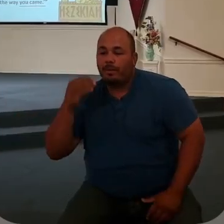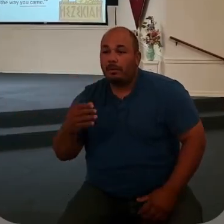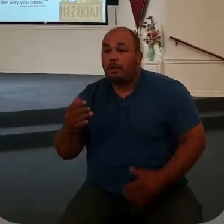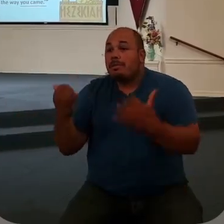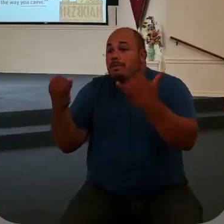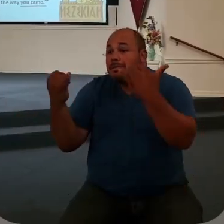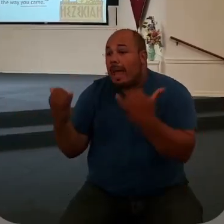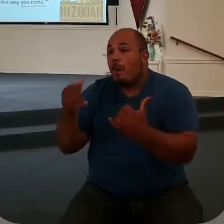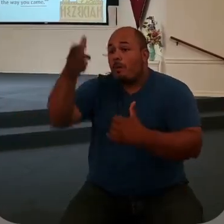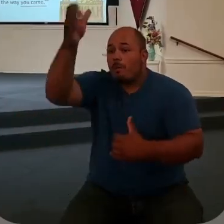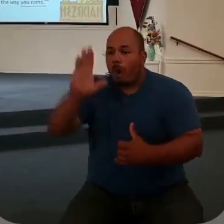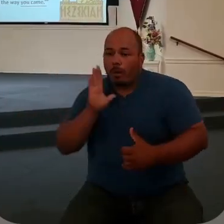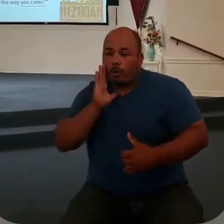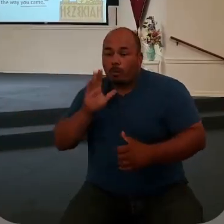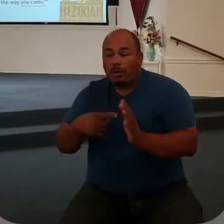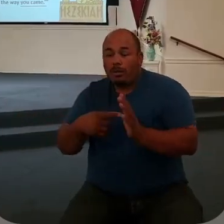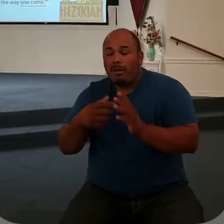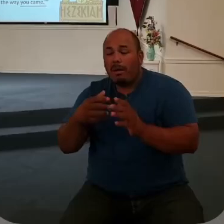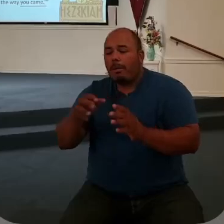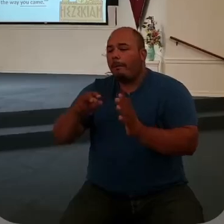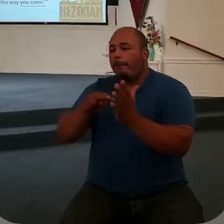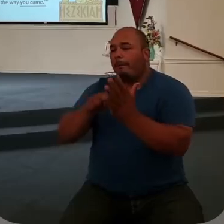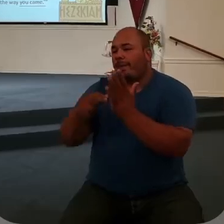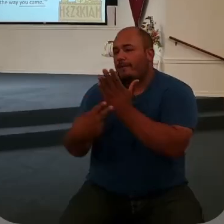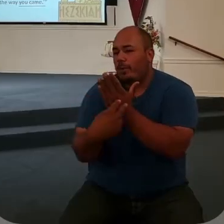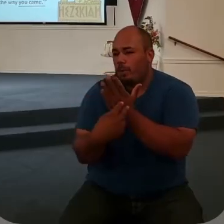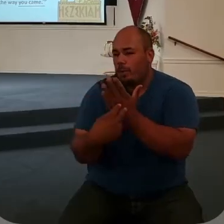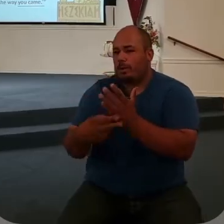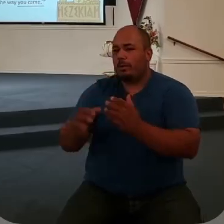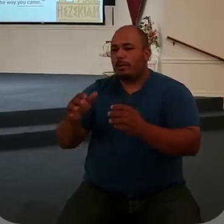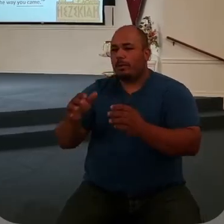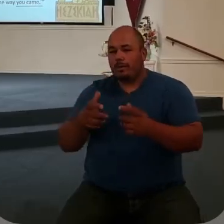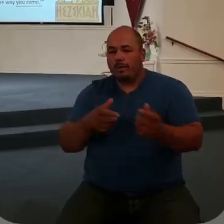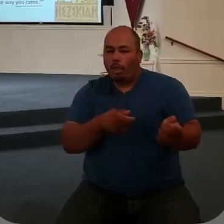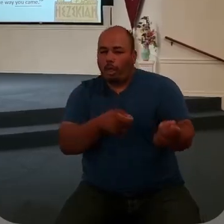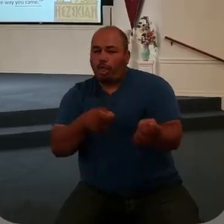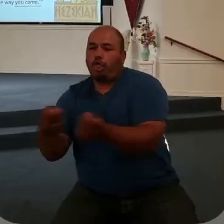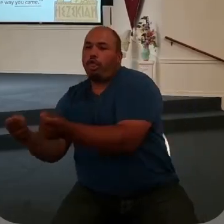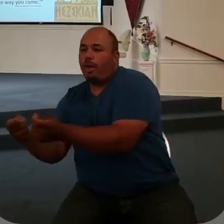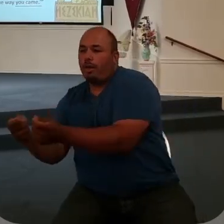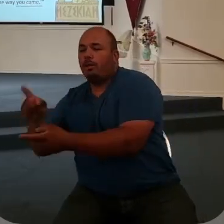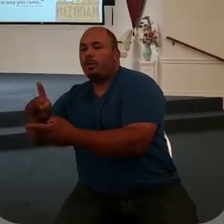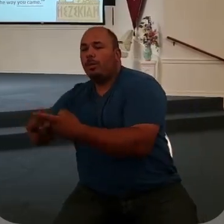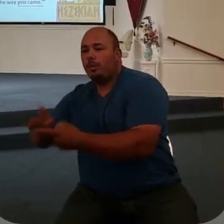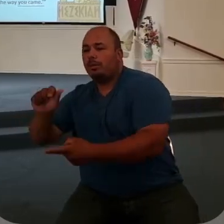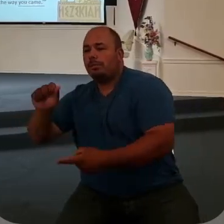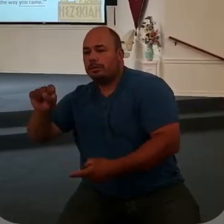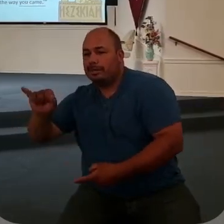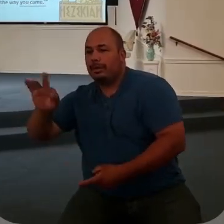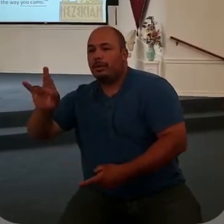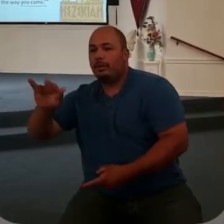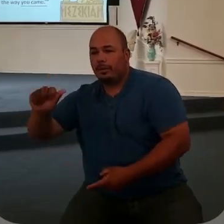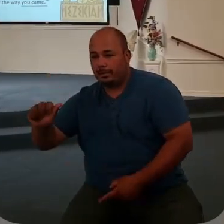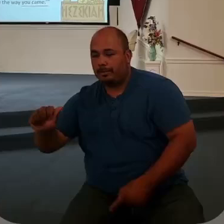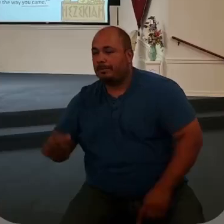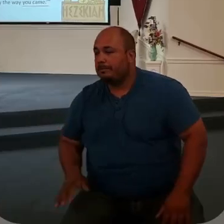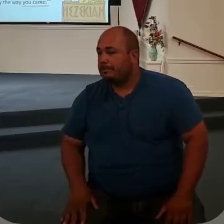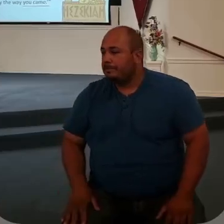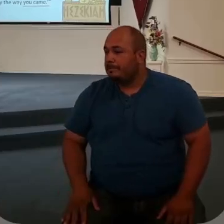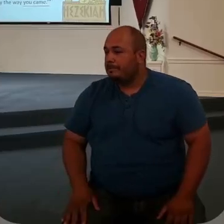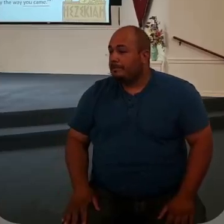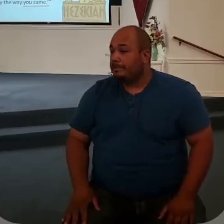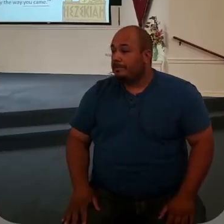Assyria. He's going to hook him and drag him away back to Assyria. Verse 29, the